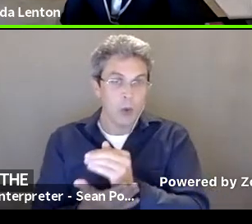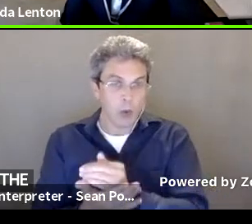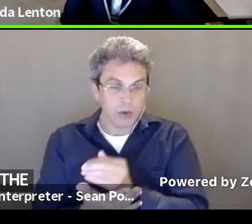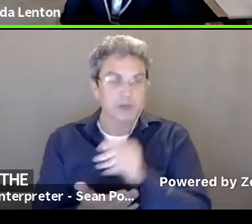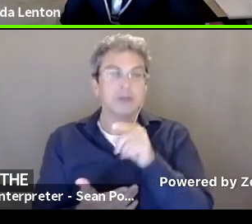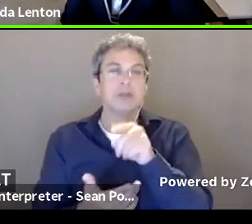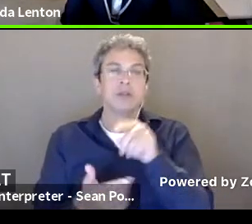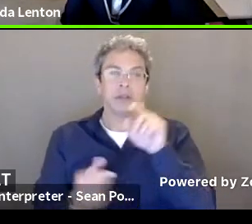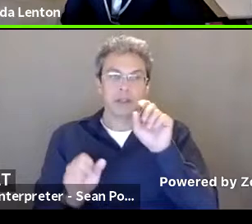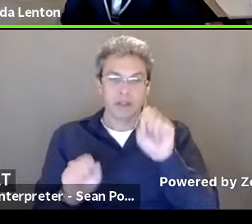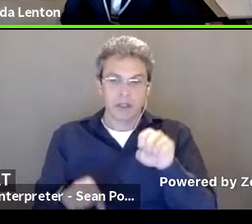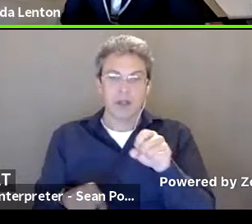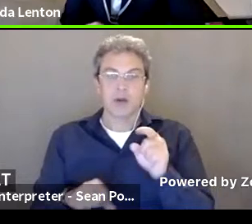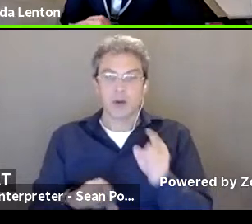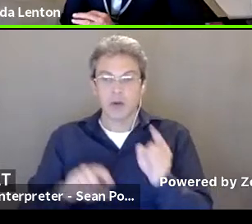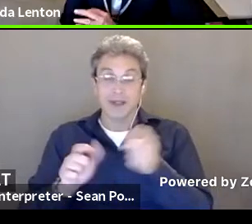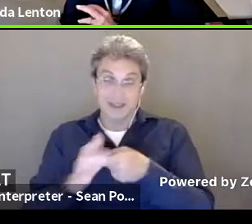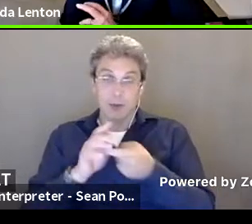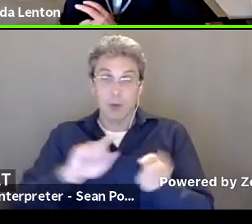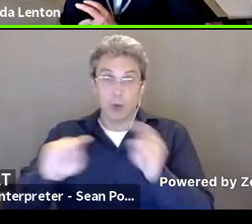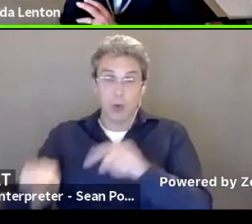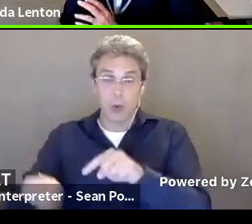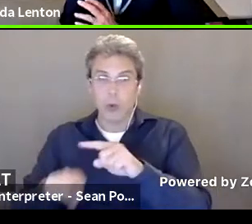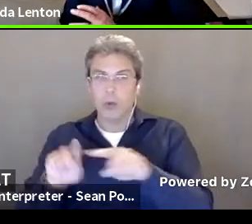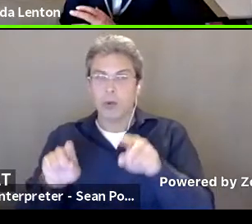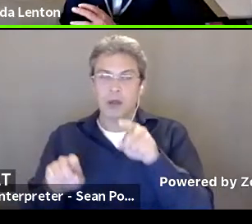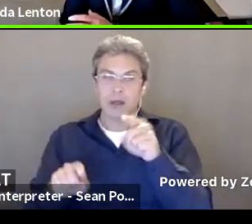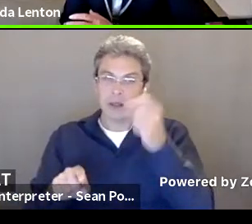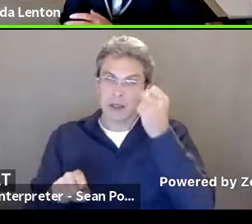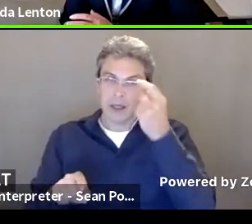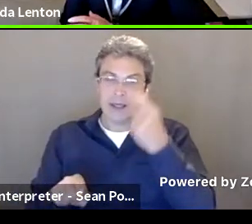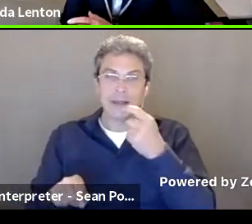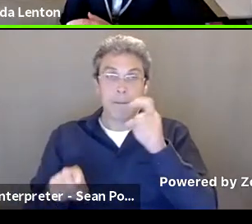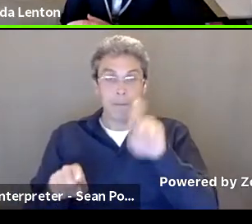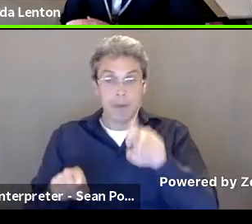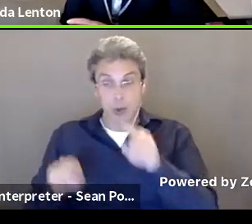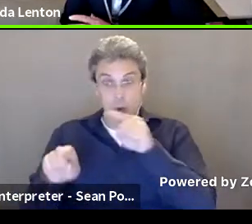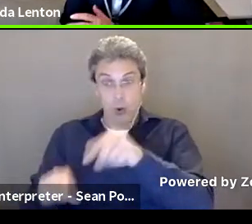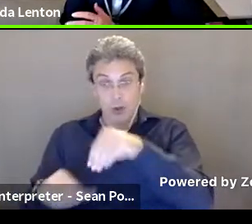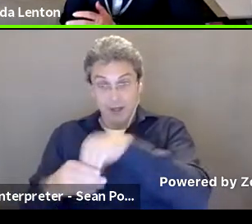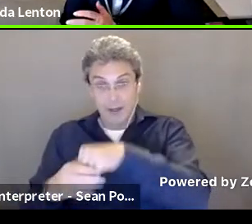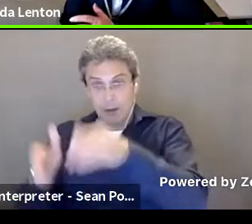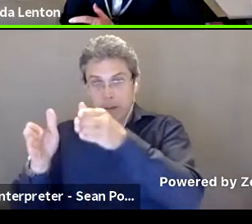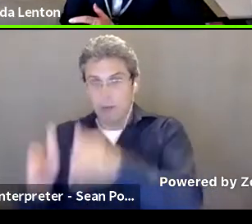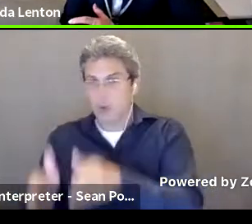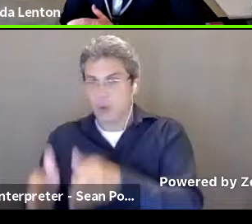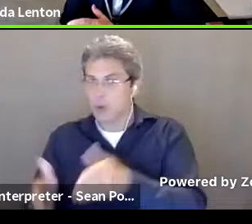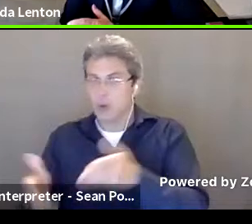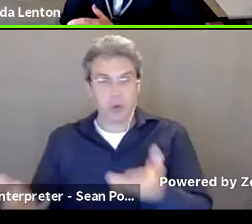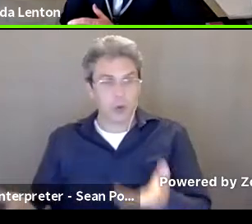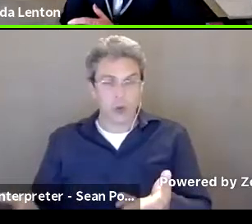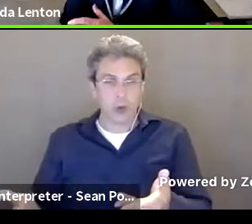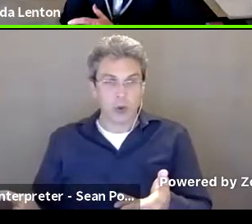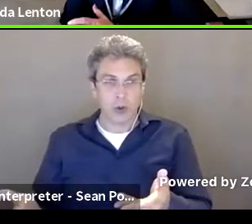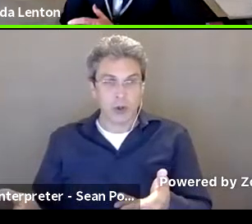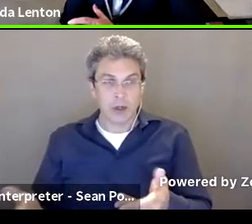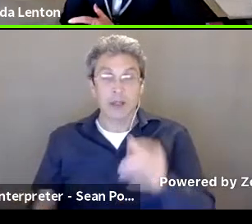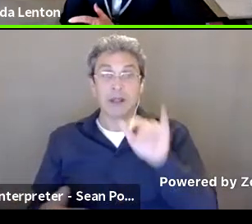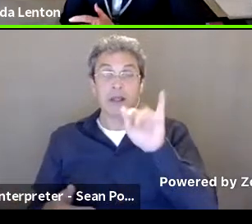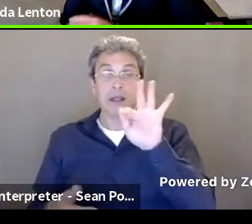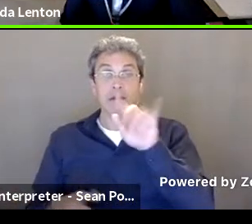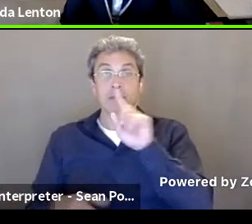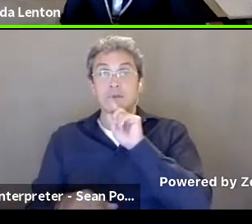without in-person activities. Now, of course, when we do have a course that we think needs to be offered in